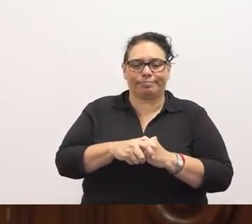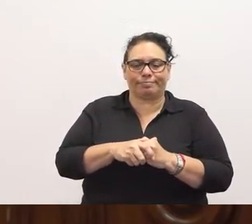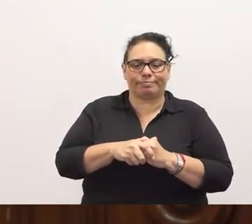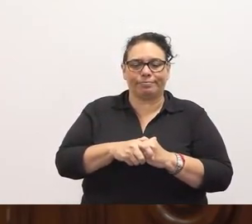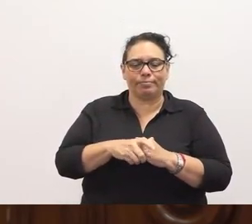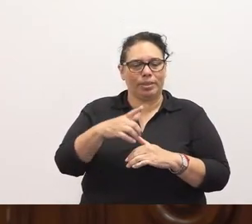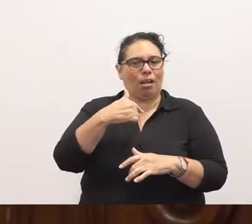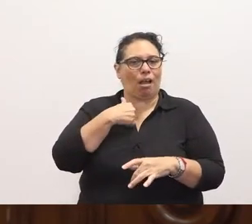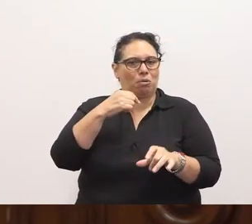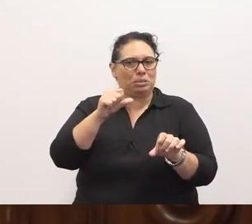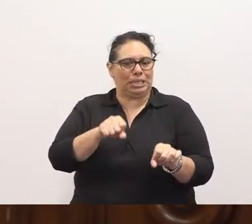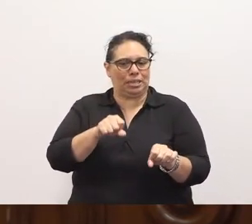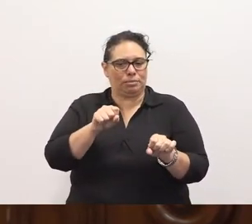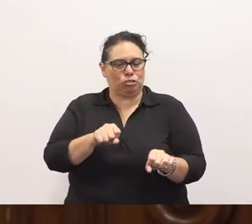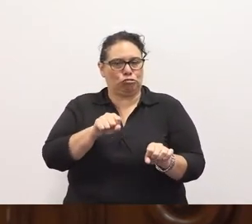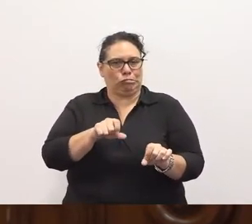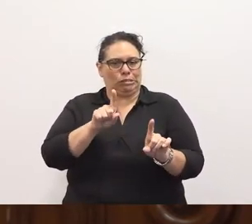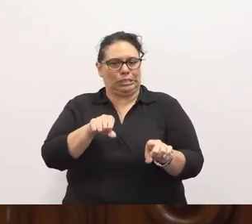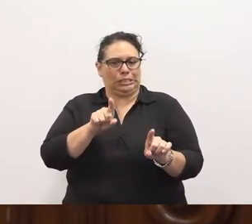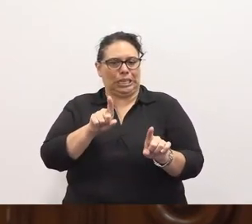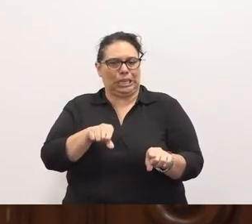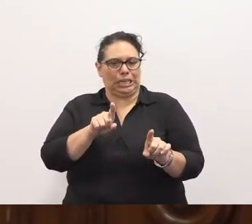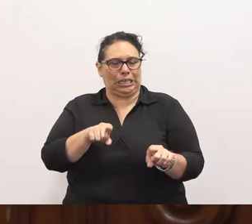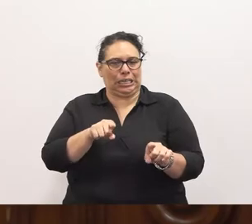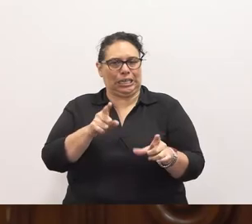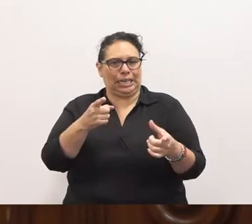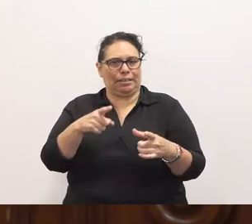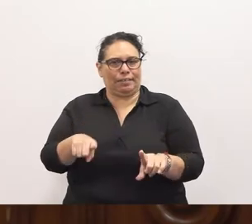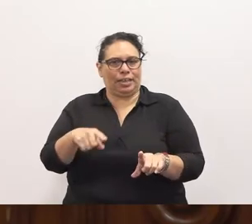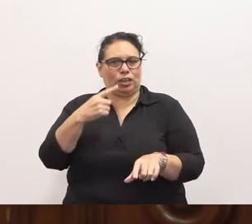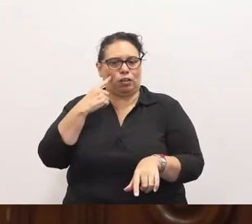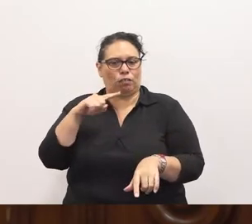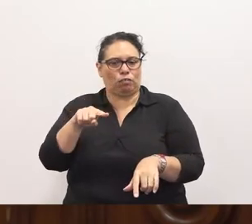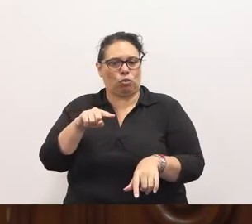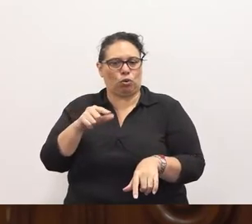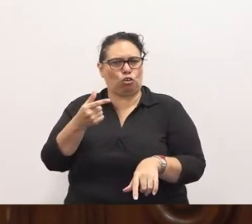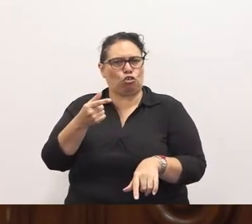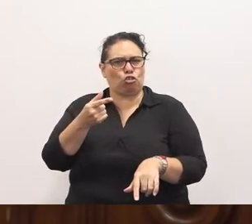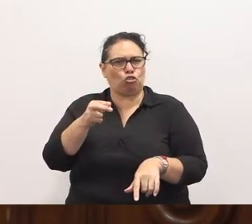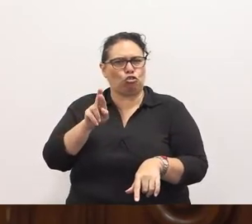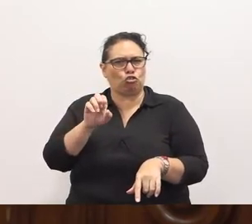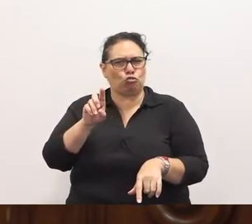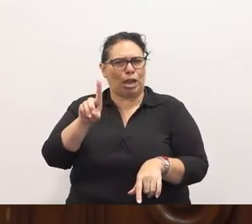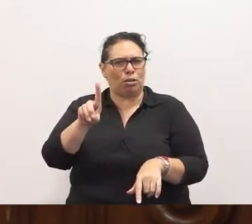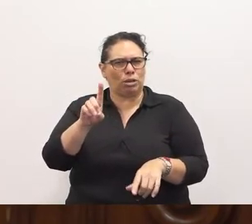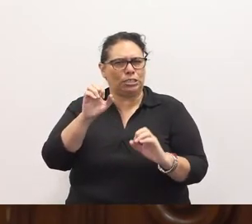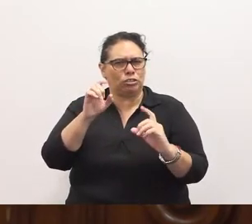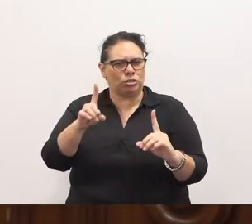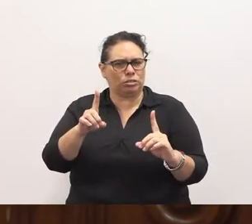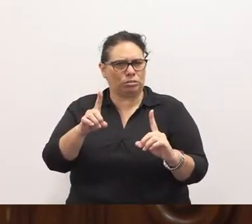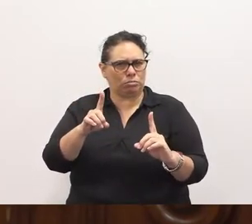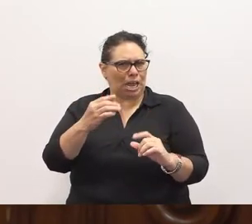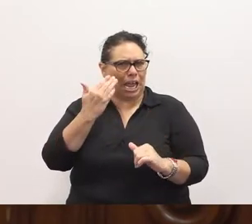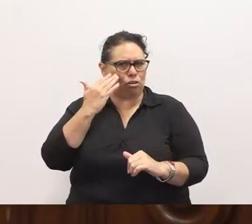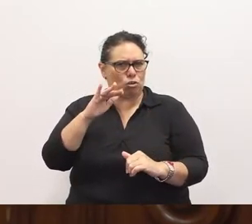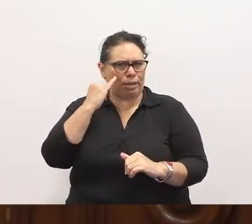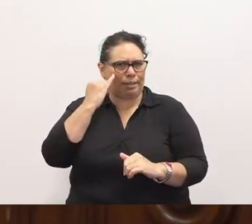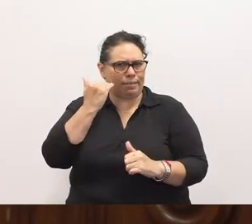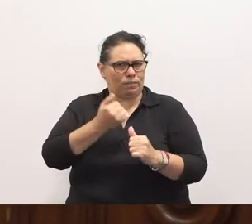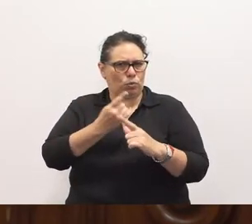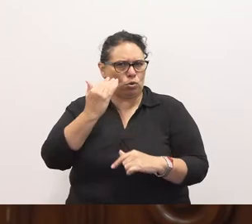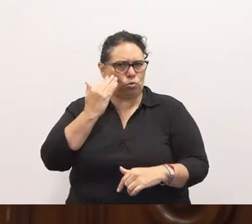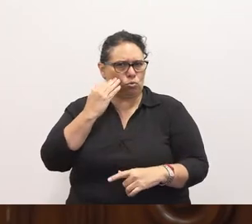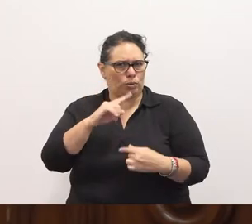I was able to attend an event for ground education, and I don't know if everybody's aware of what ground education is,